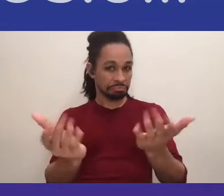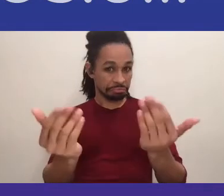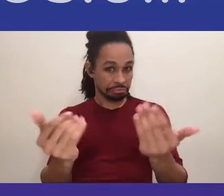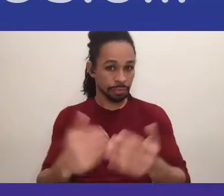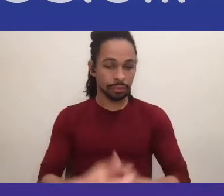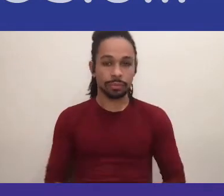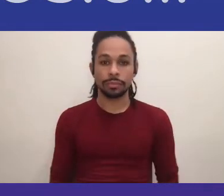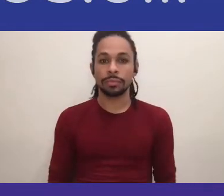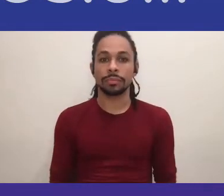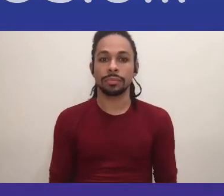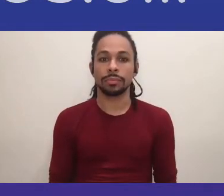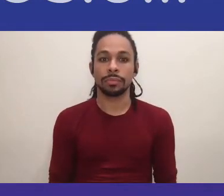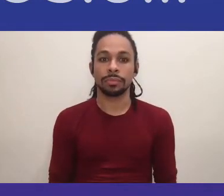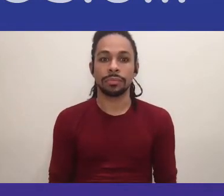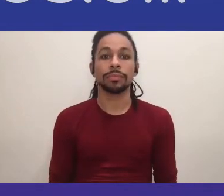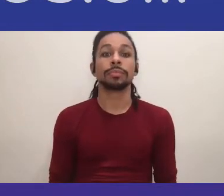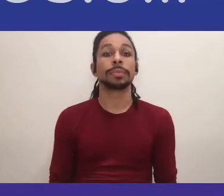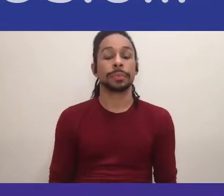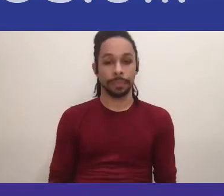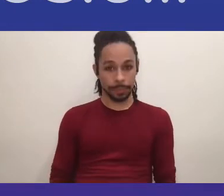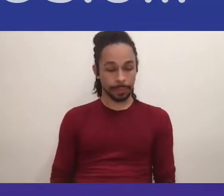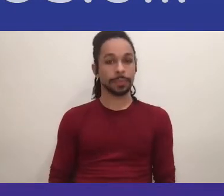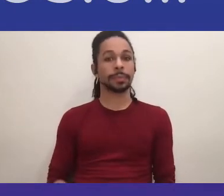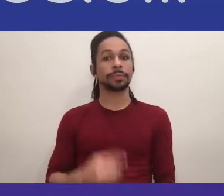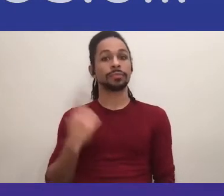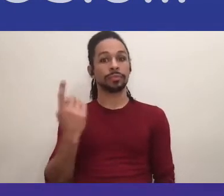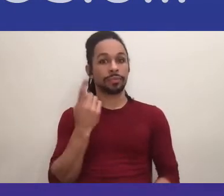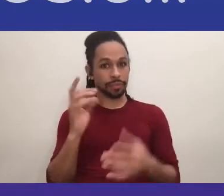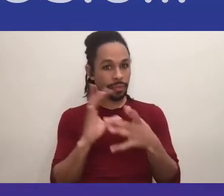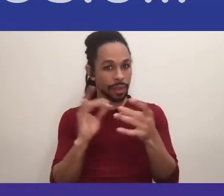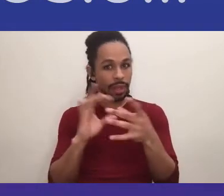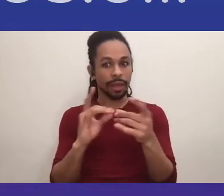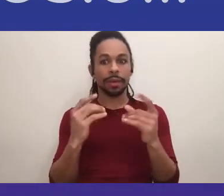Yeah, I actually thinking about